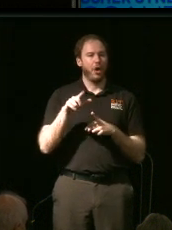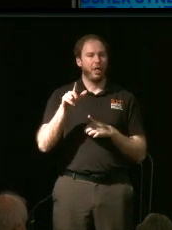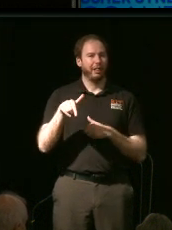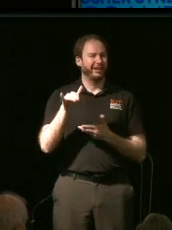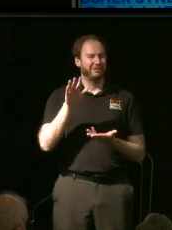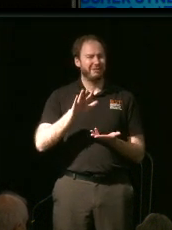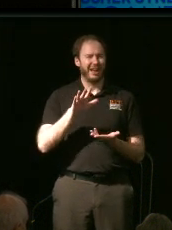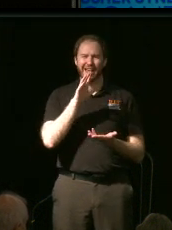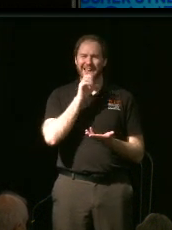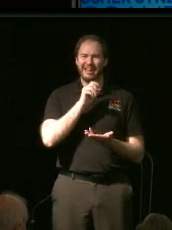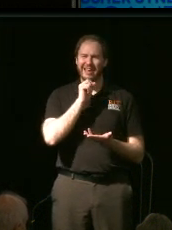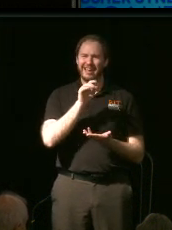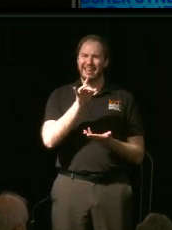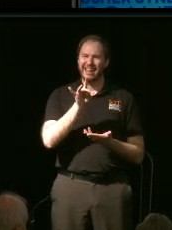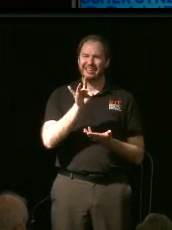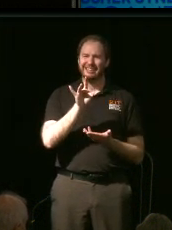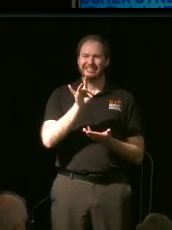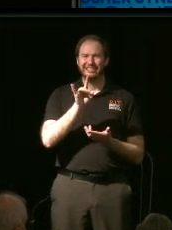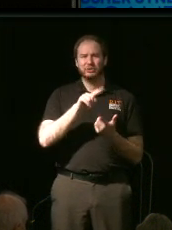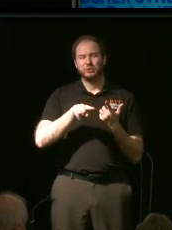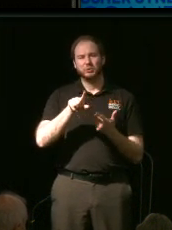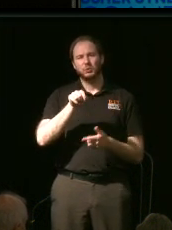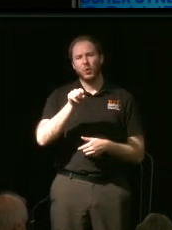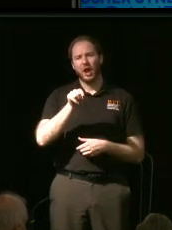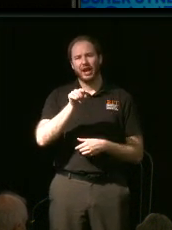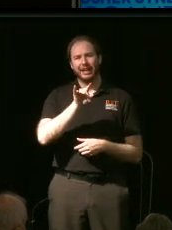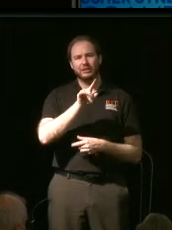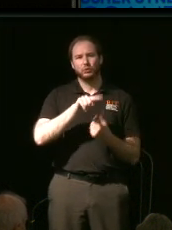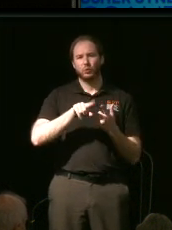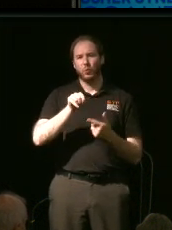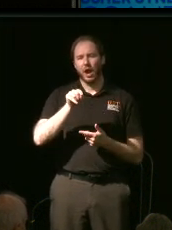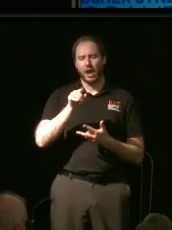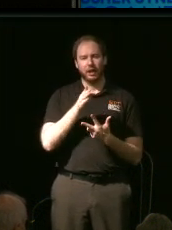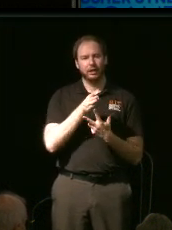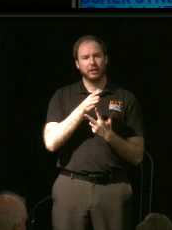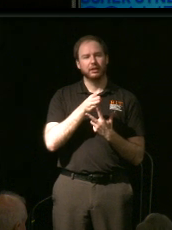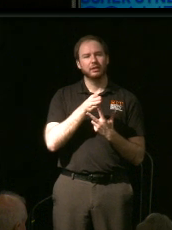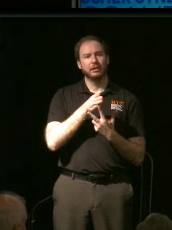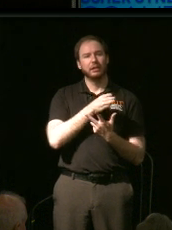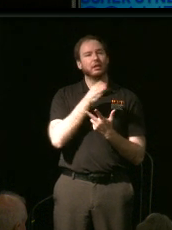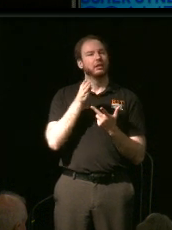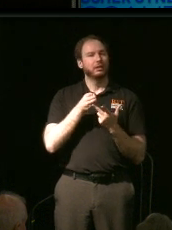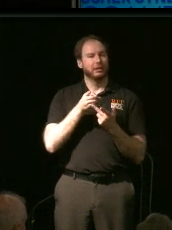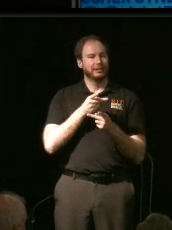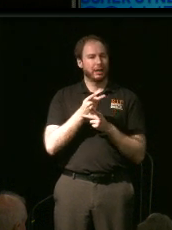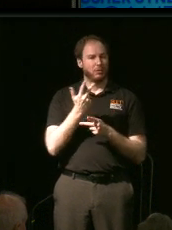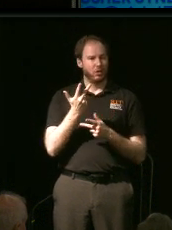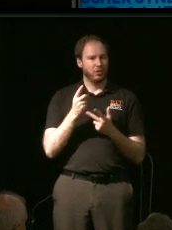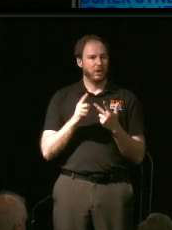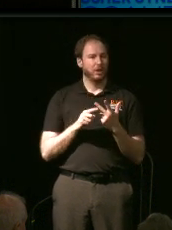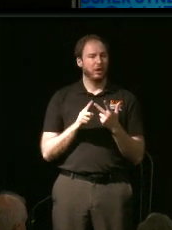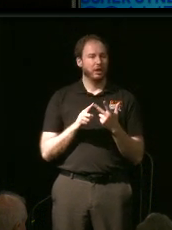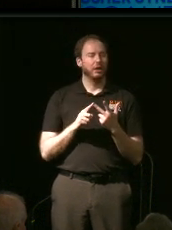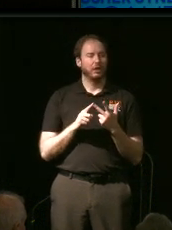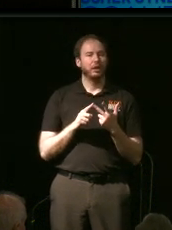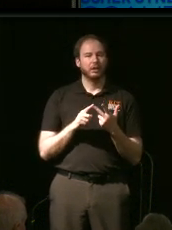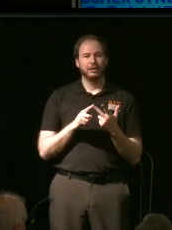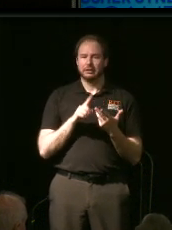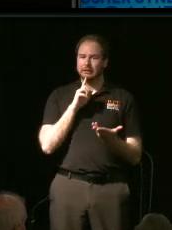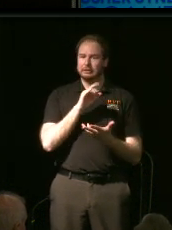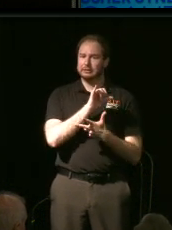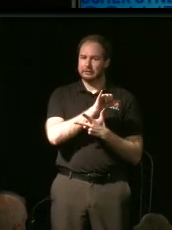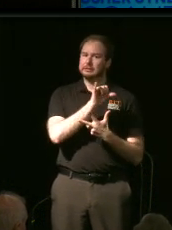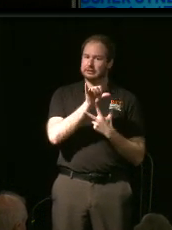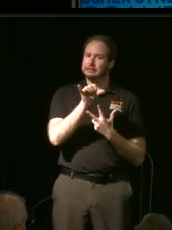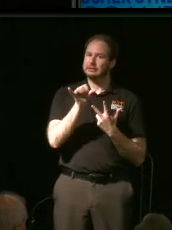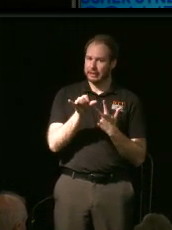usually around the age of 18 to 20. And individuals with type 3, also the same symptoms